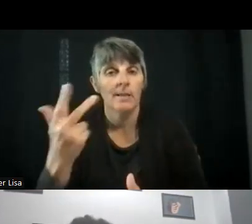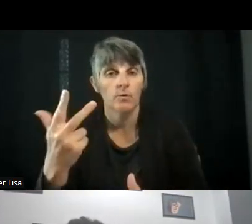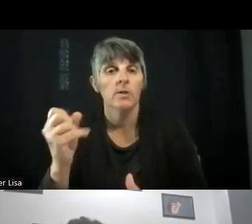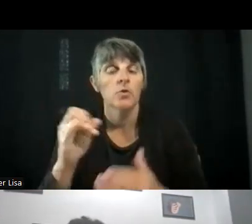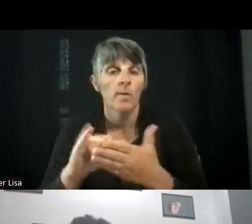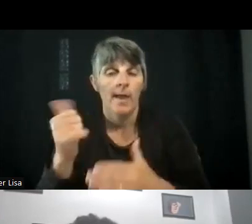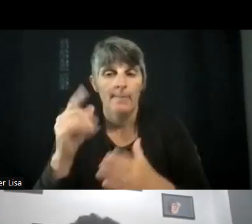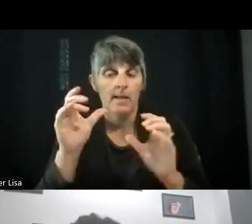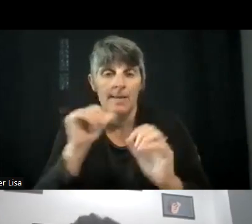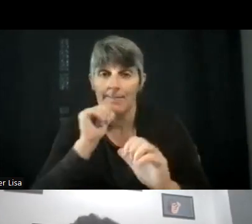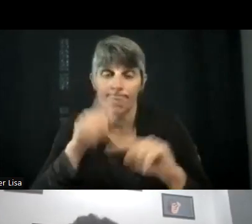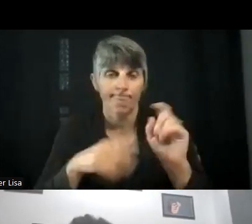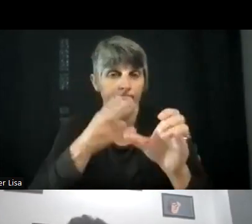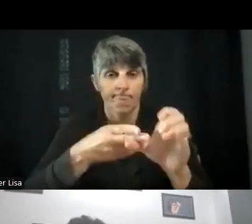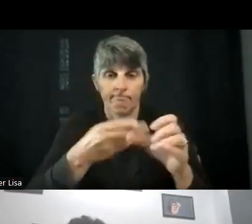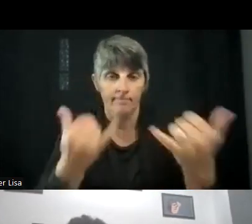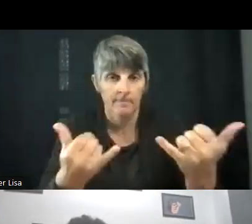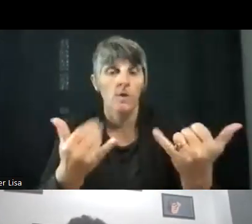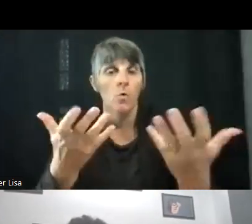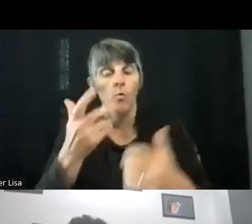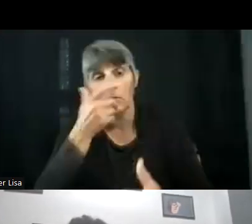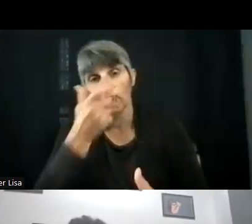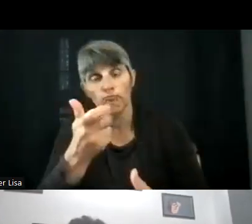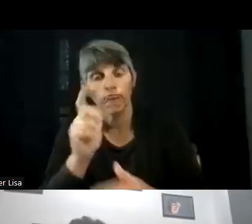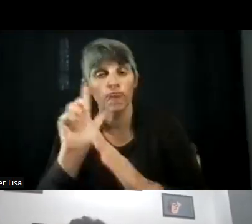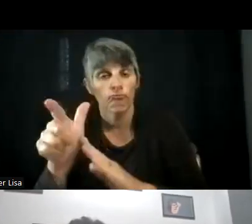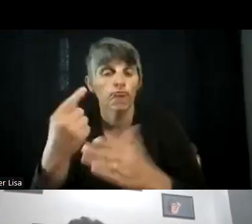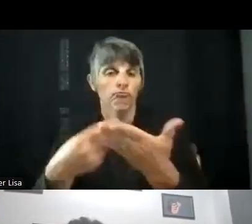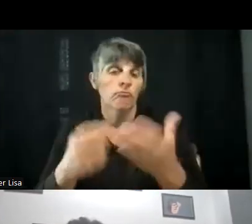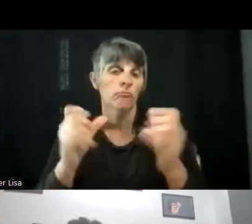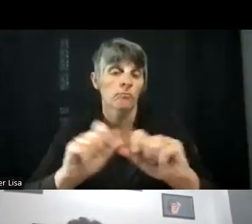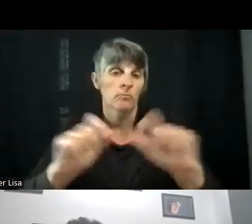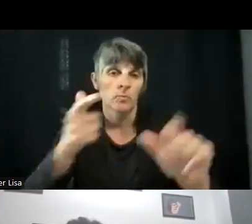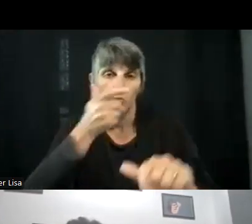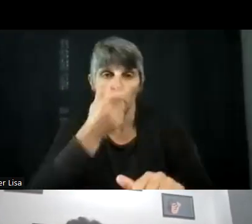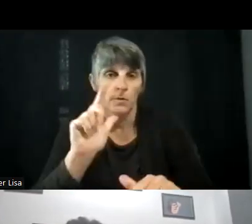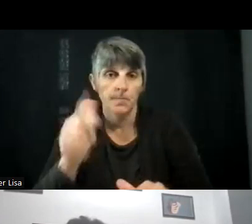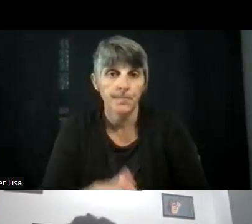that anybody that's not able to attend or wants to review our conversation can go back and look at that.